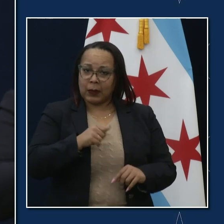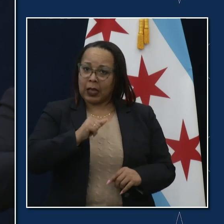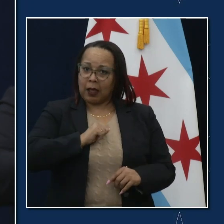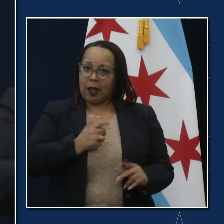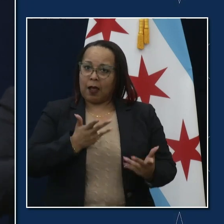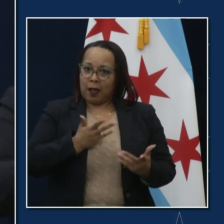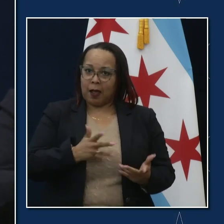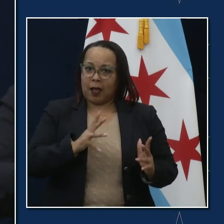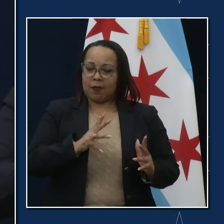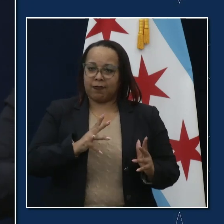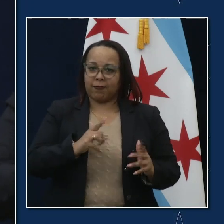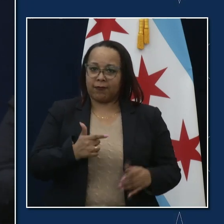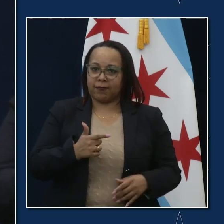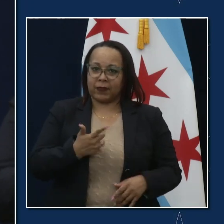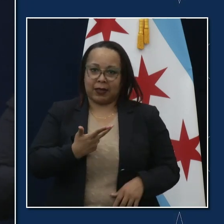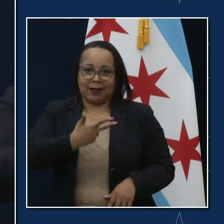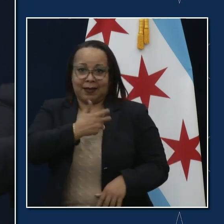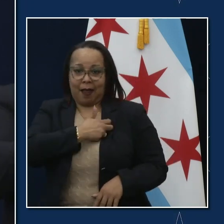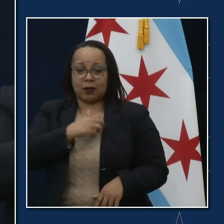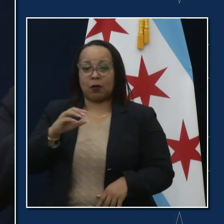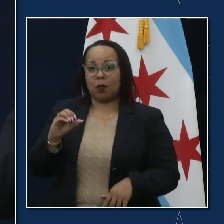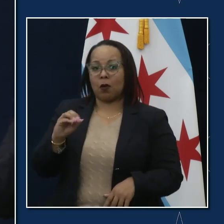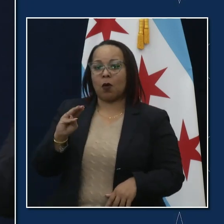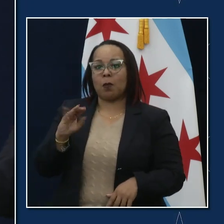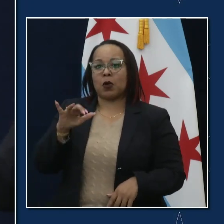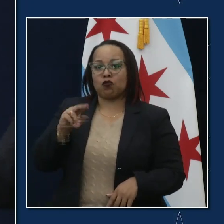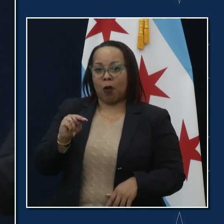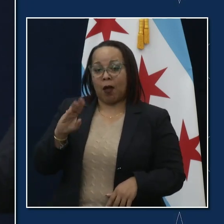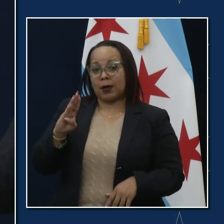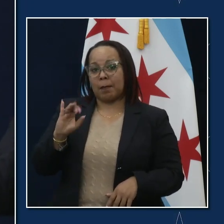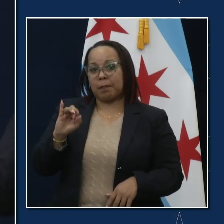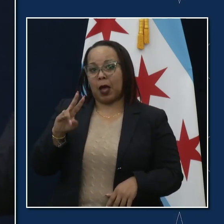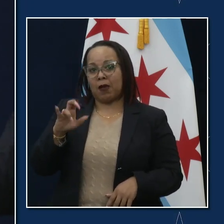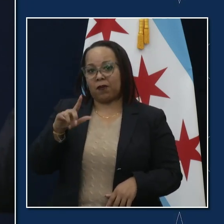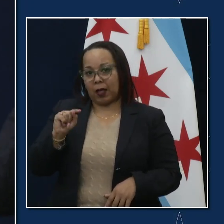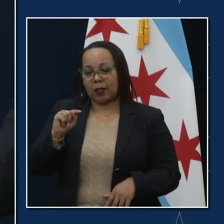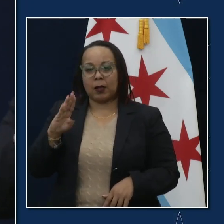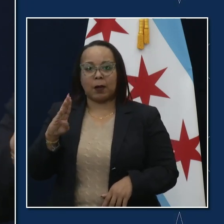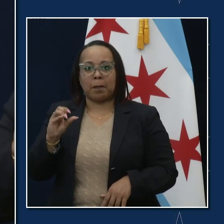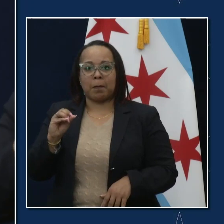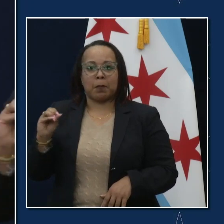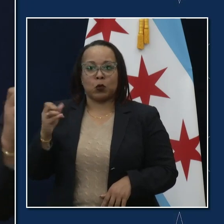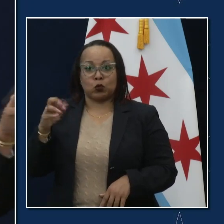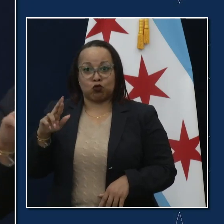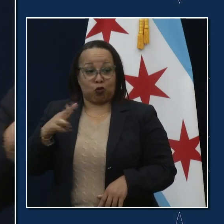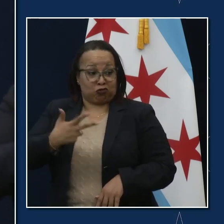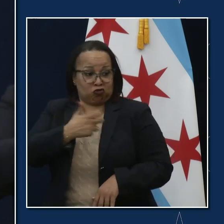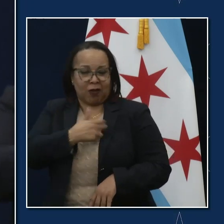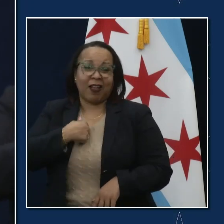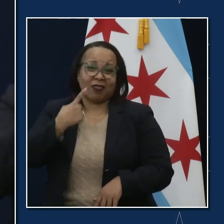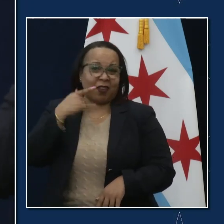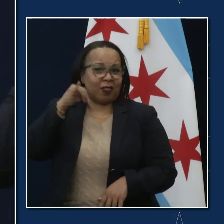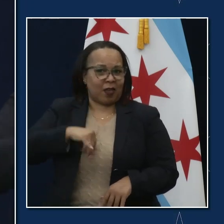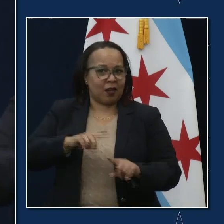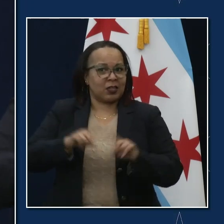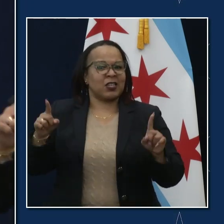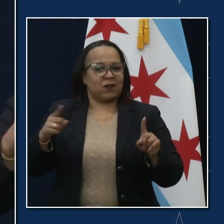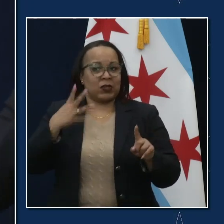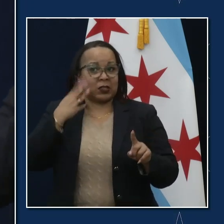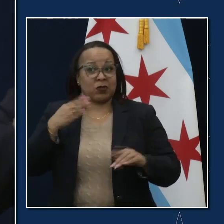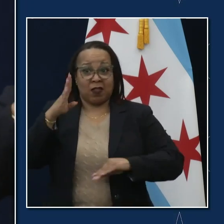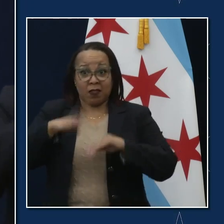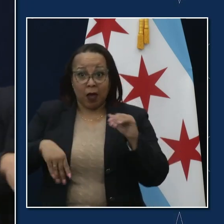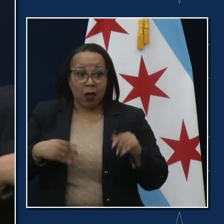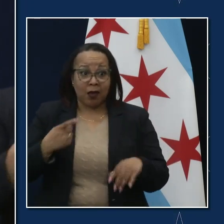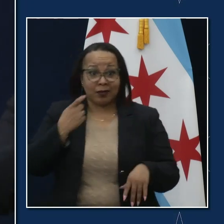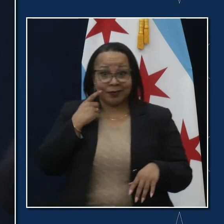have gotten the Omicron bivalent booster. I think it's made a huge difference. Much different experience than what I